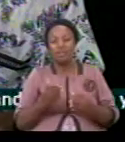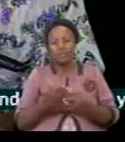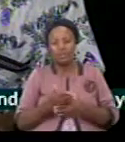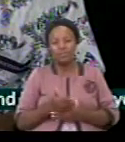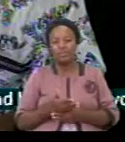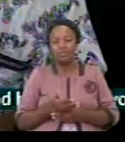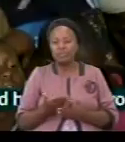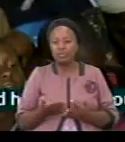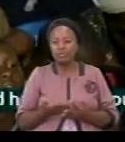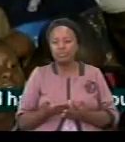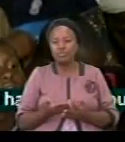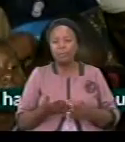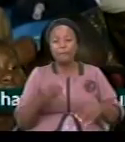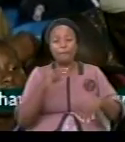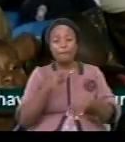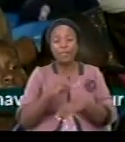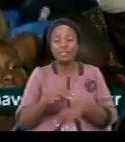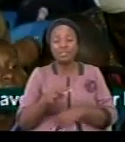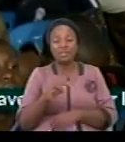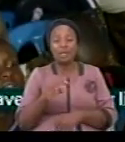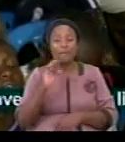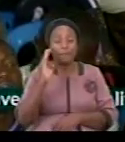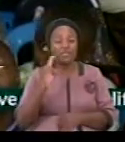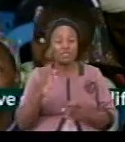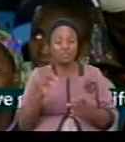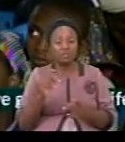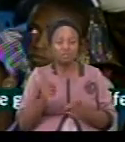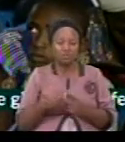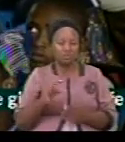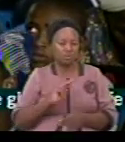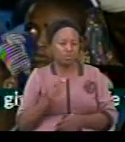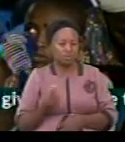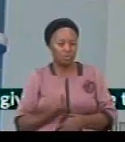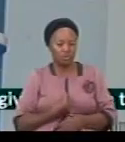The number again, plus